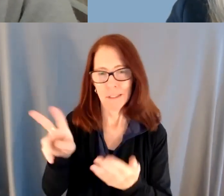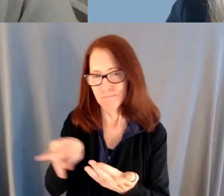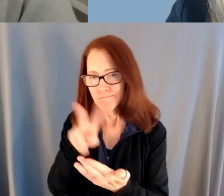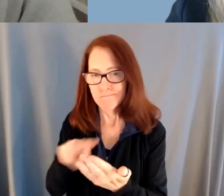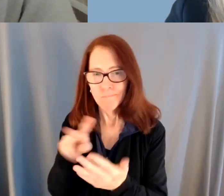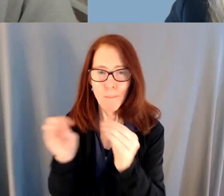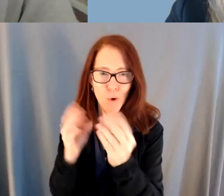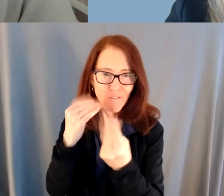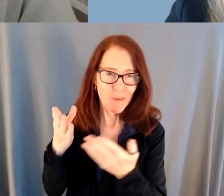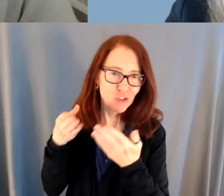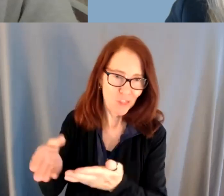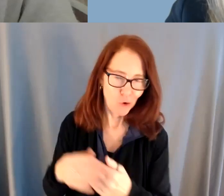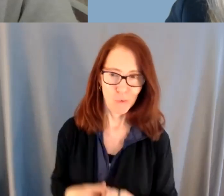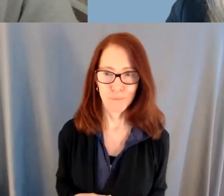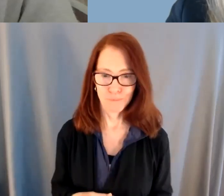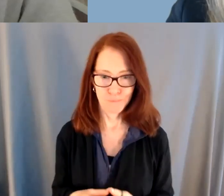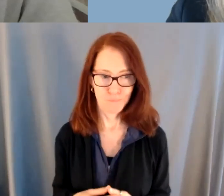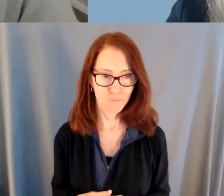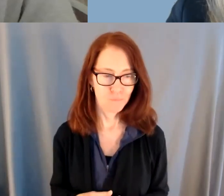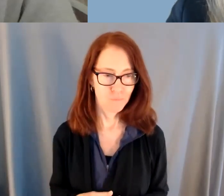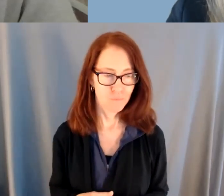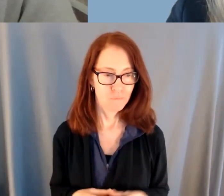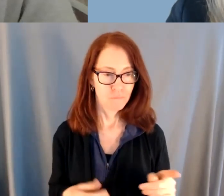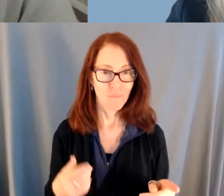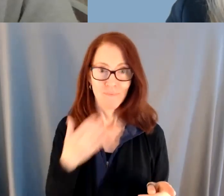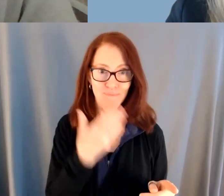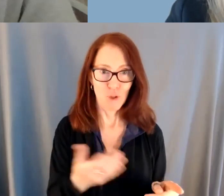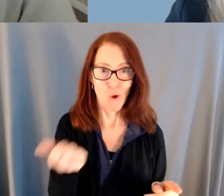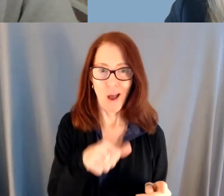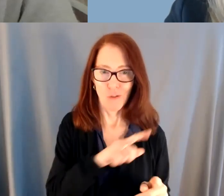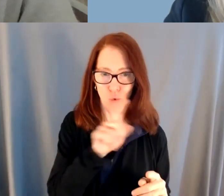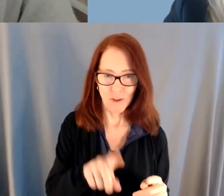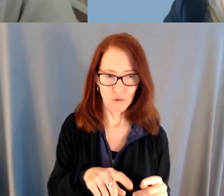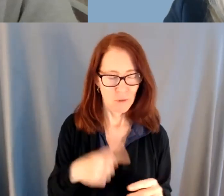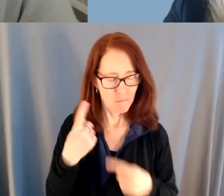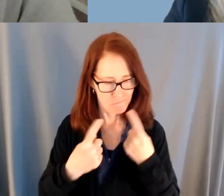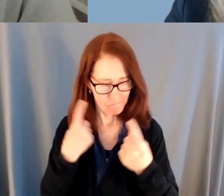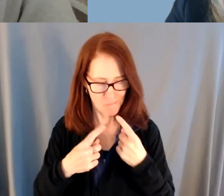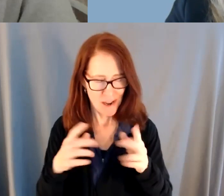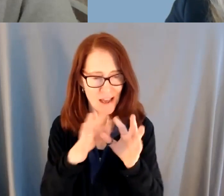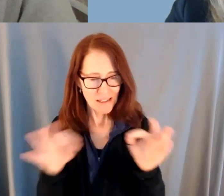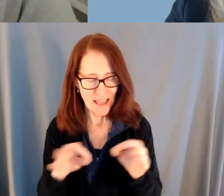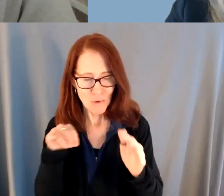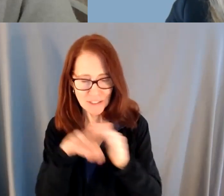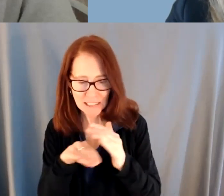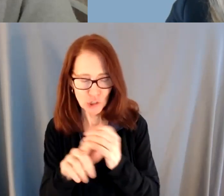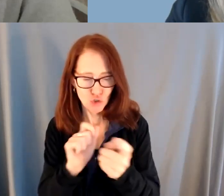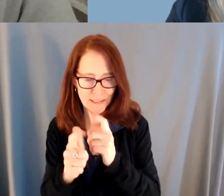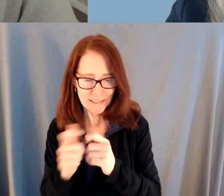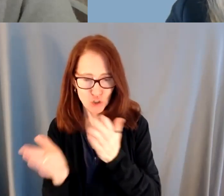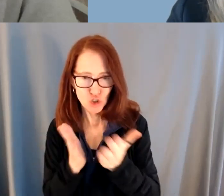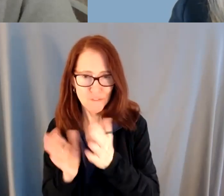Awesome, thank you. Another question. Does language access or translation services fall under any of